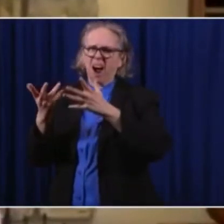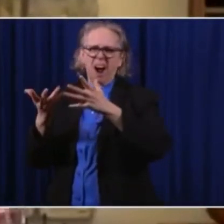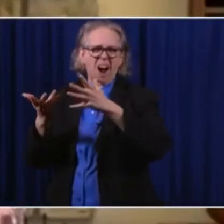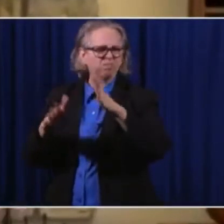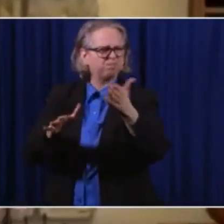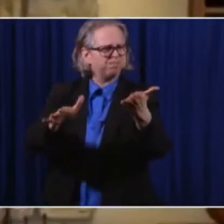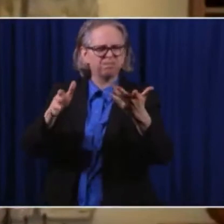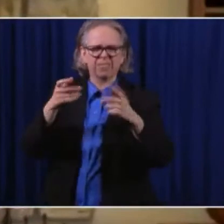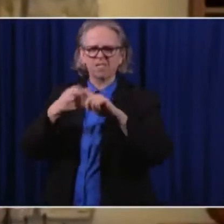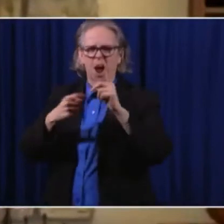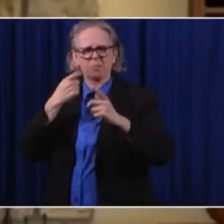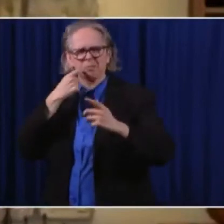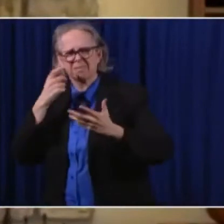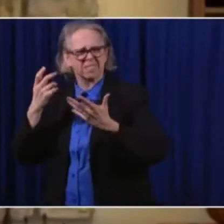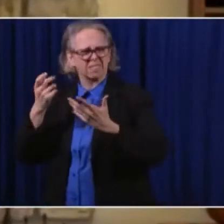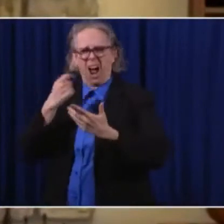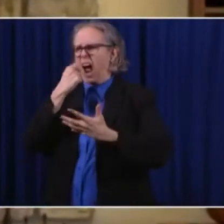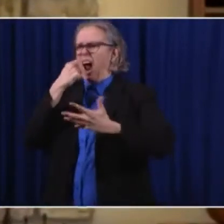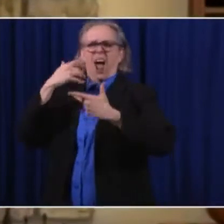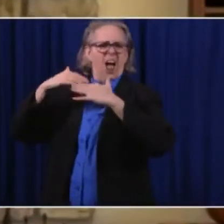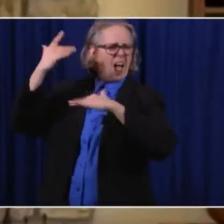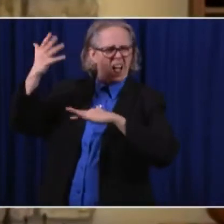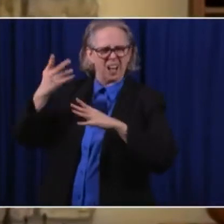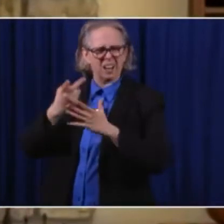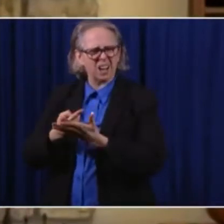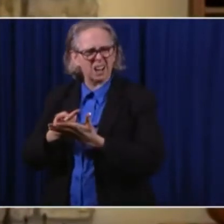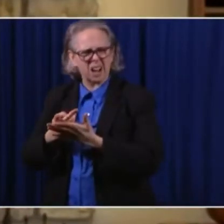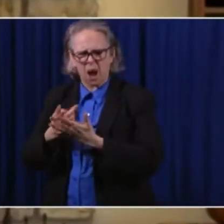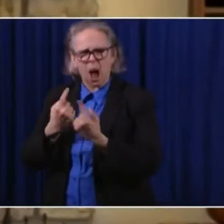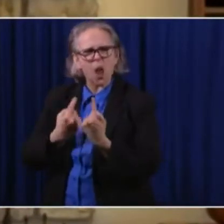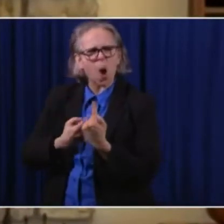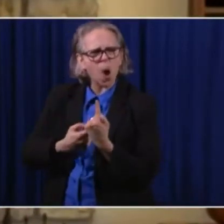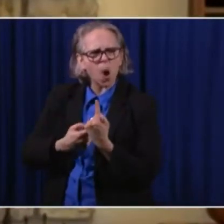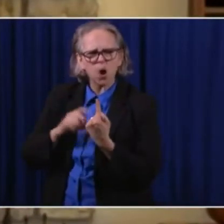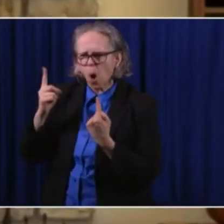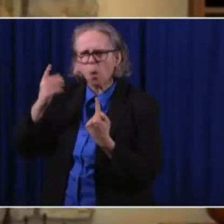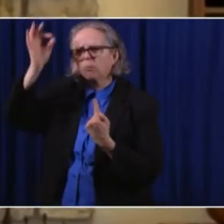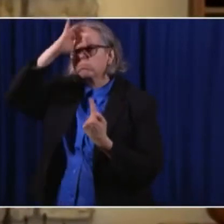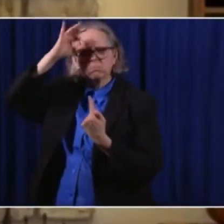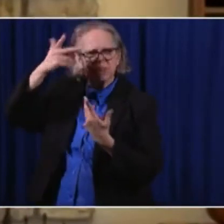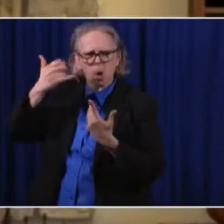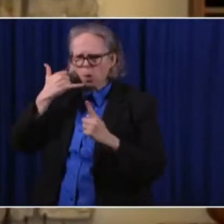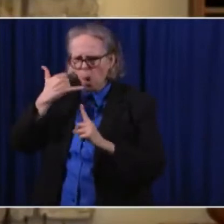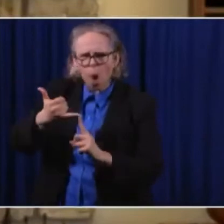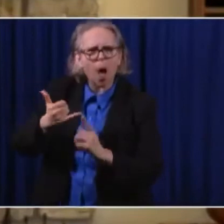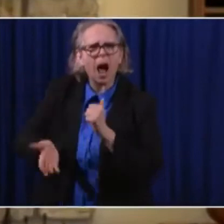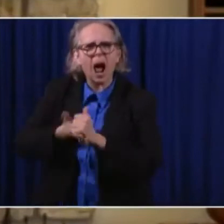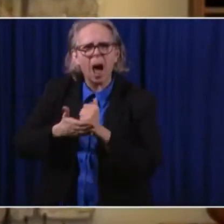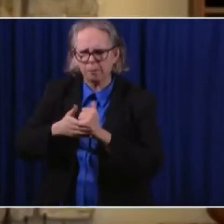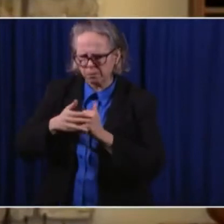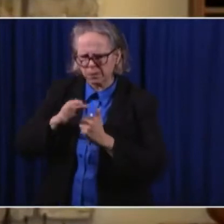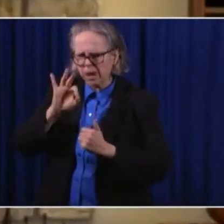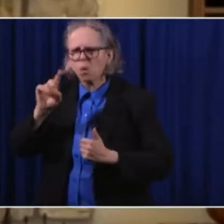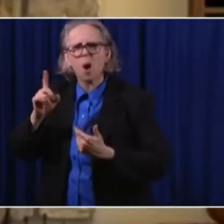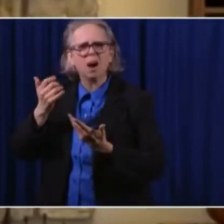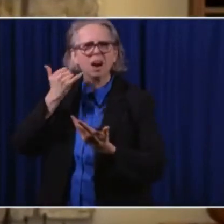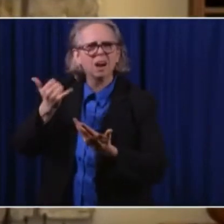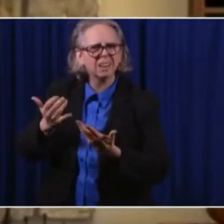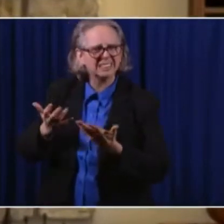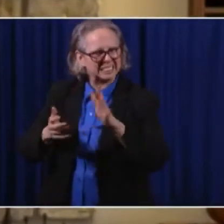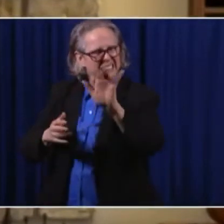there to call 911. So for everything we do that distorts the economy or changes things, there